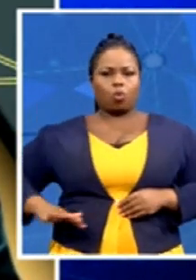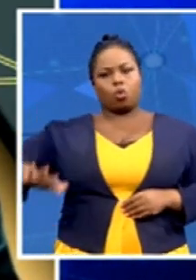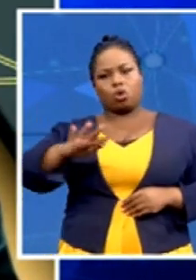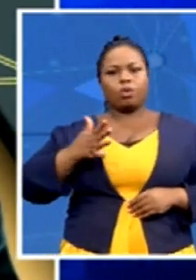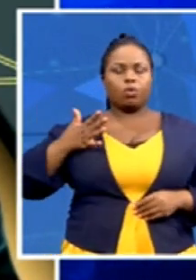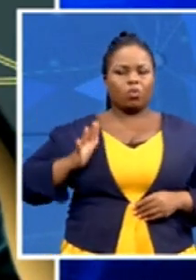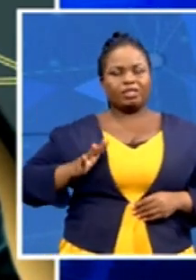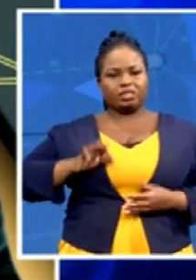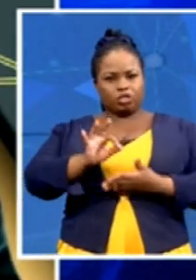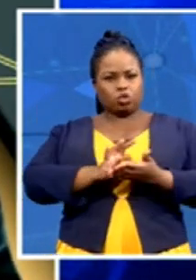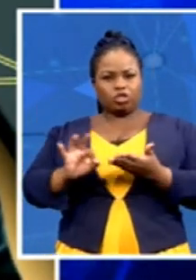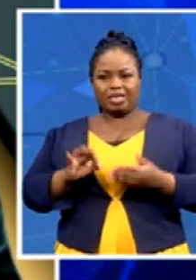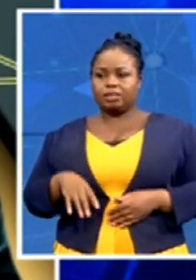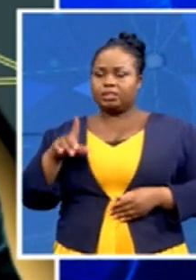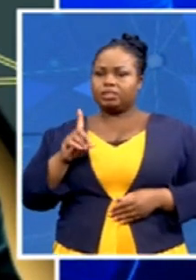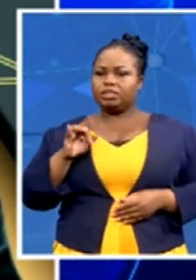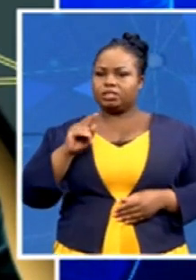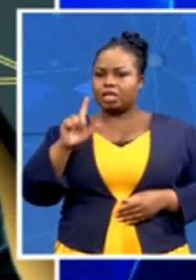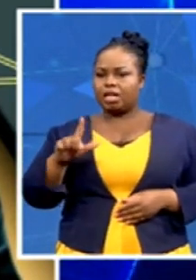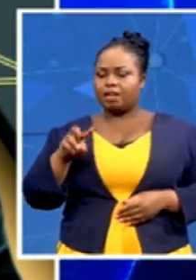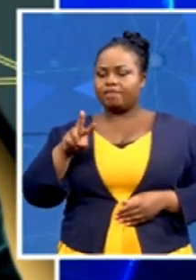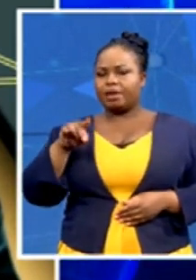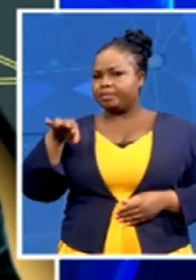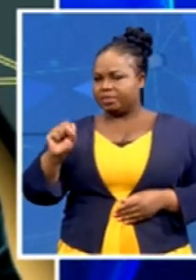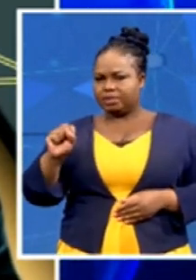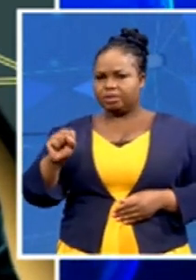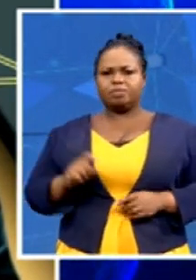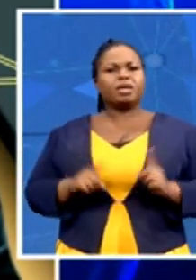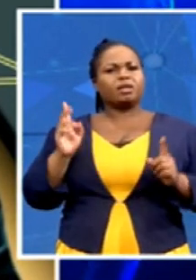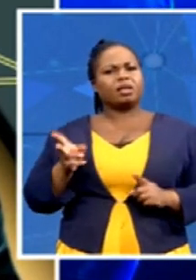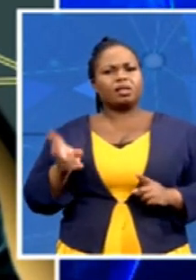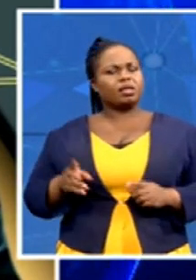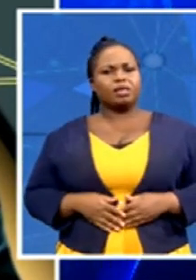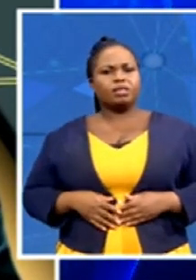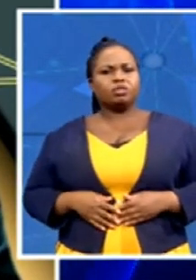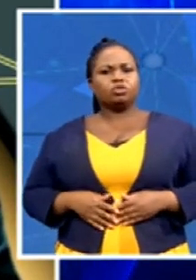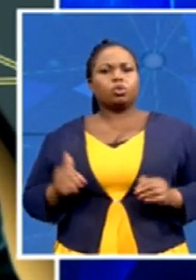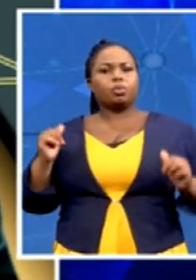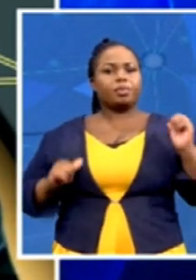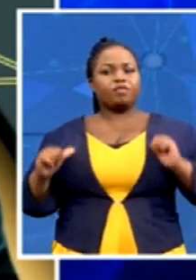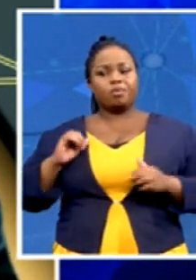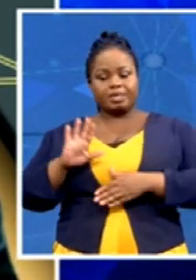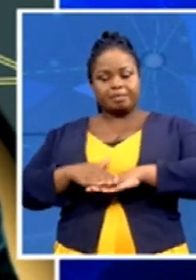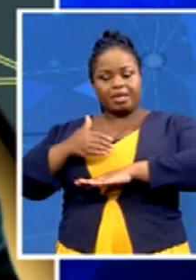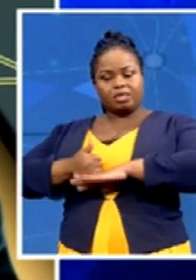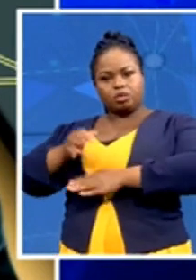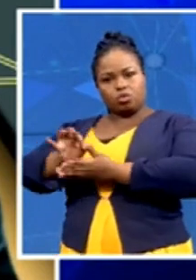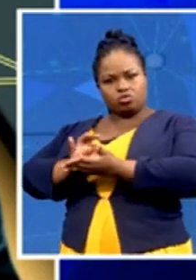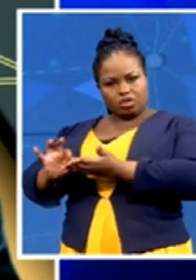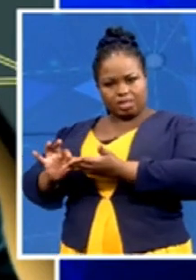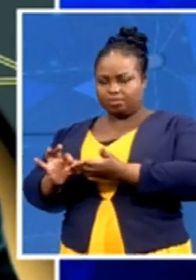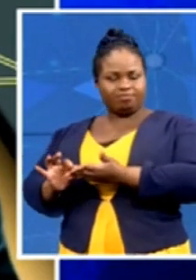But also, we have found that instead of having a performance-based contract, they then were giving this Digital